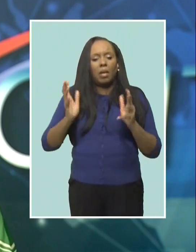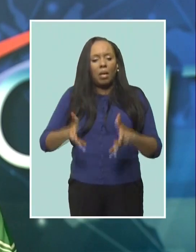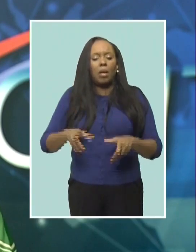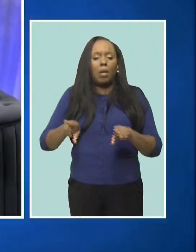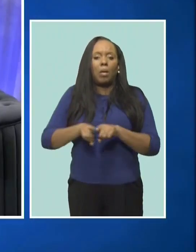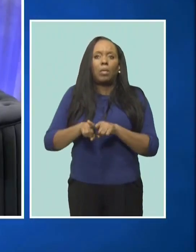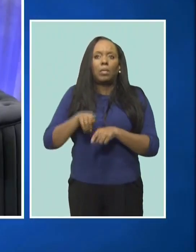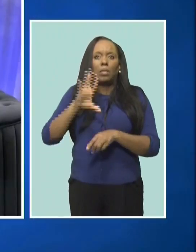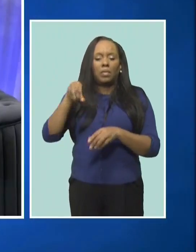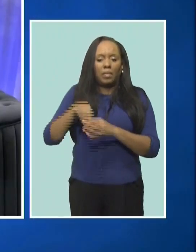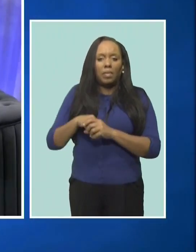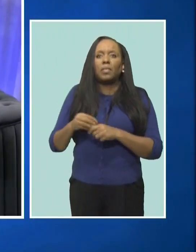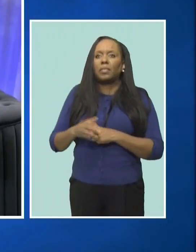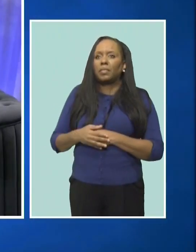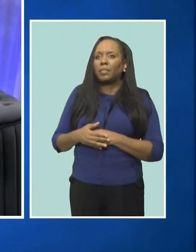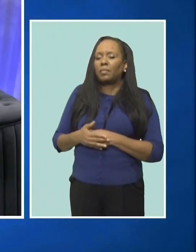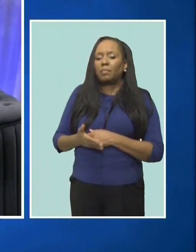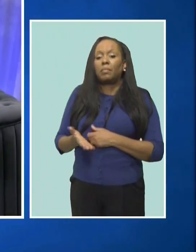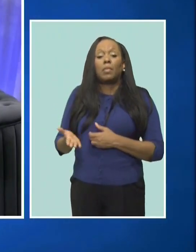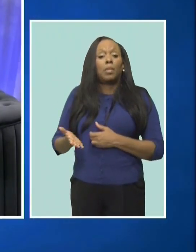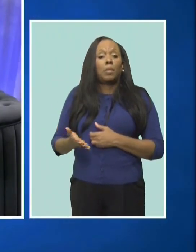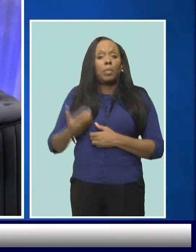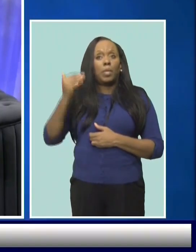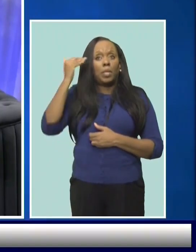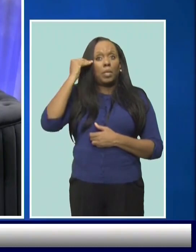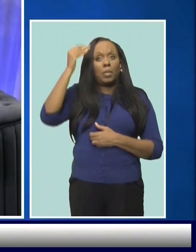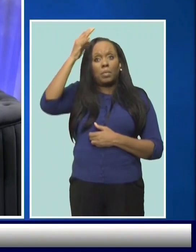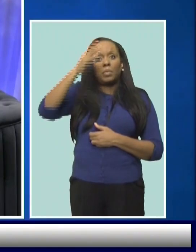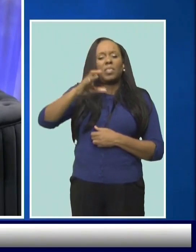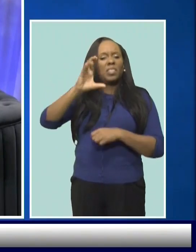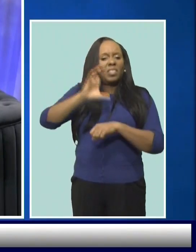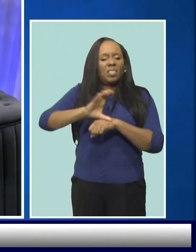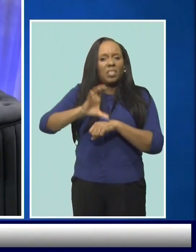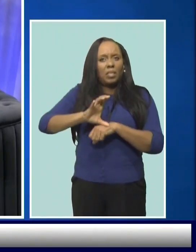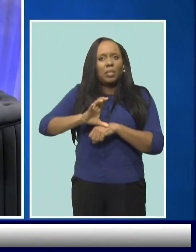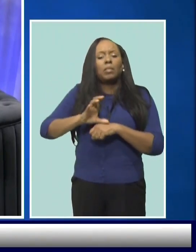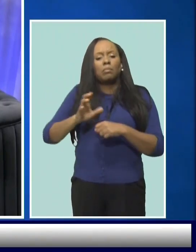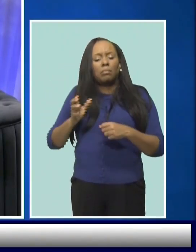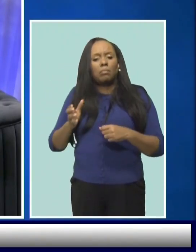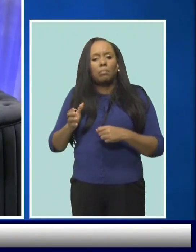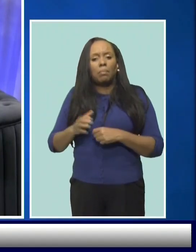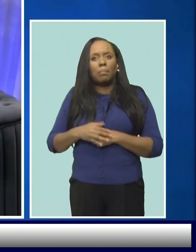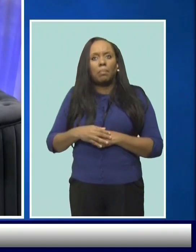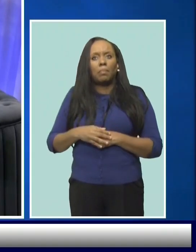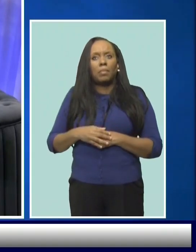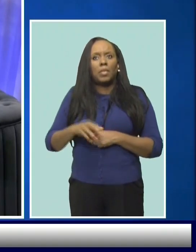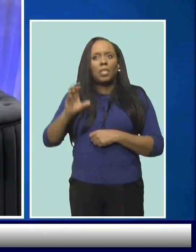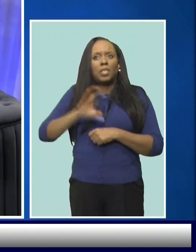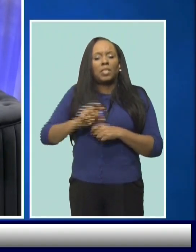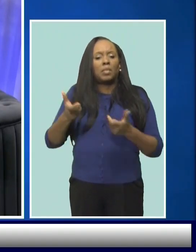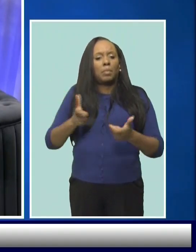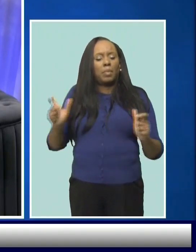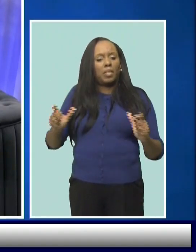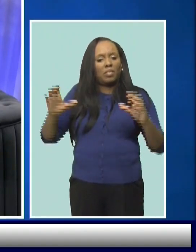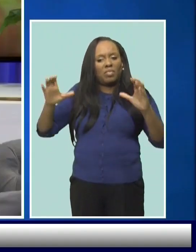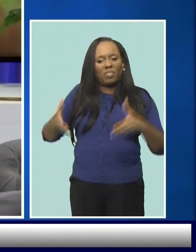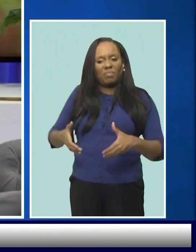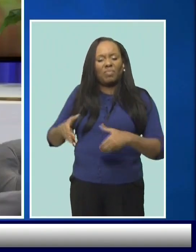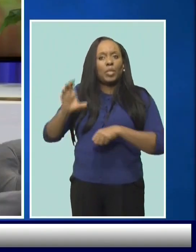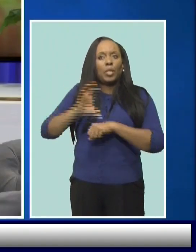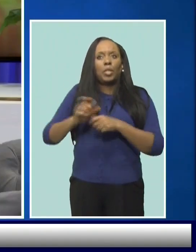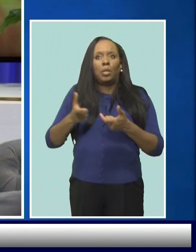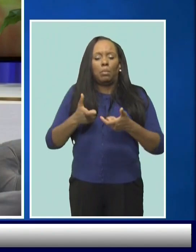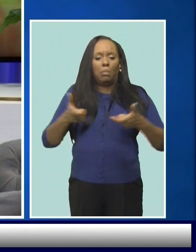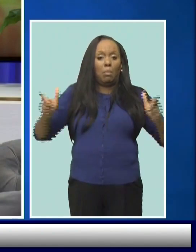That is Christian based, you know, those men. The church is the biggest collective group, really, organization